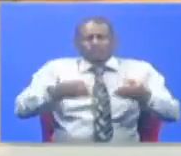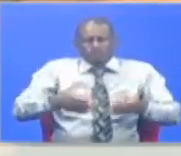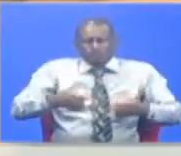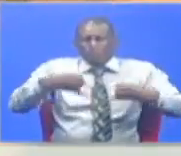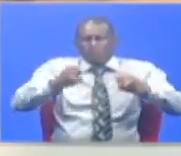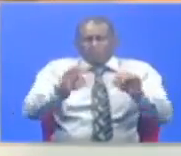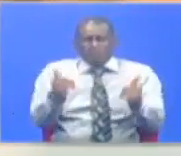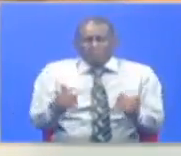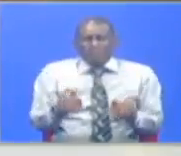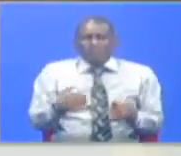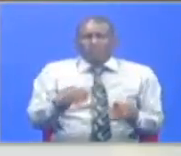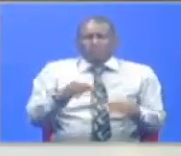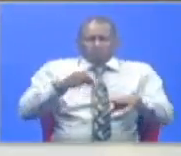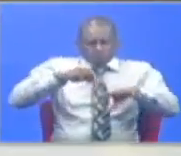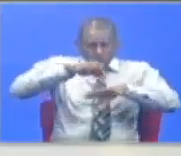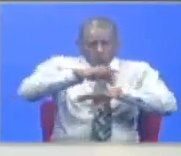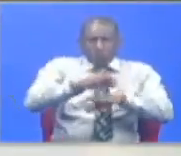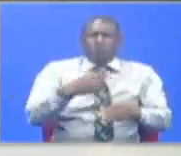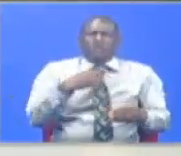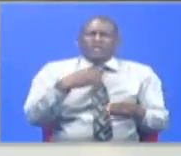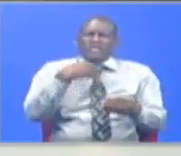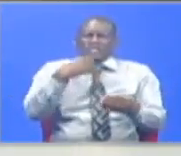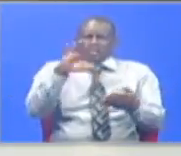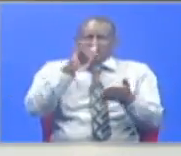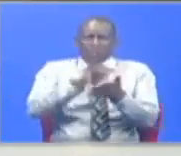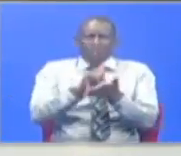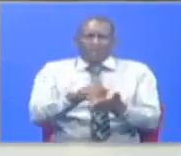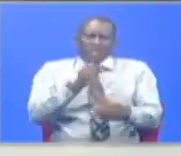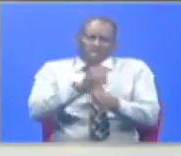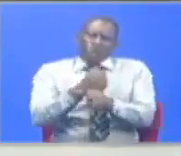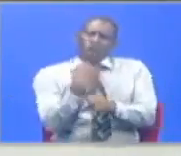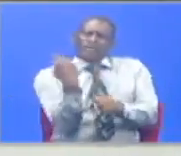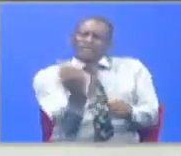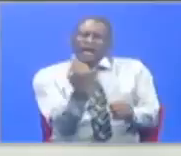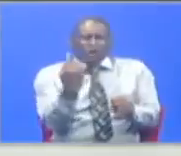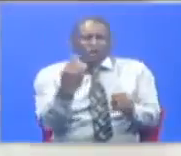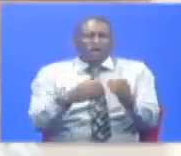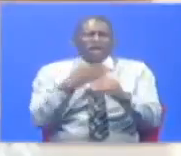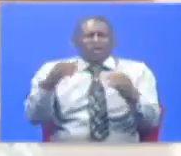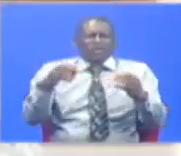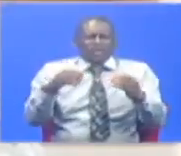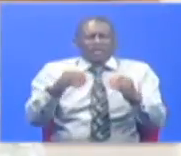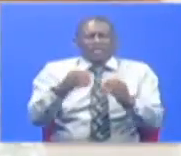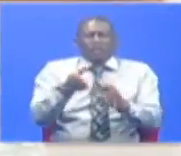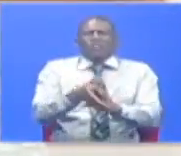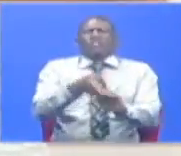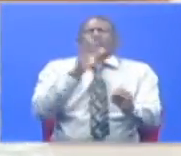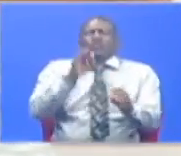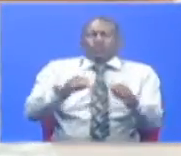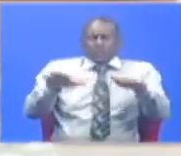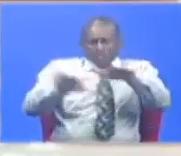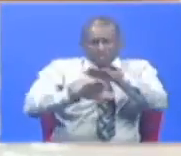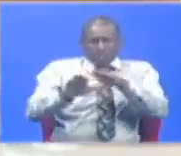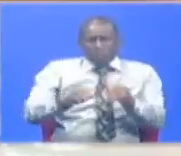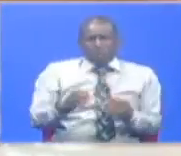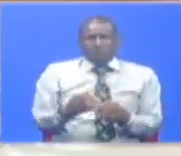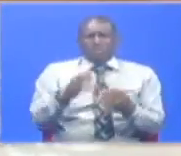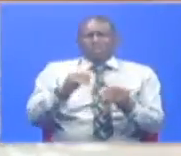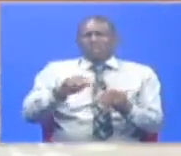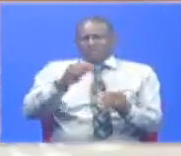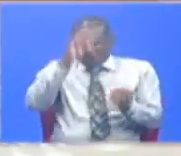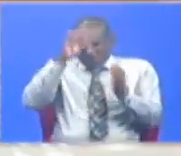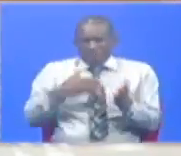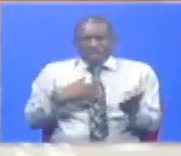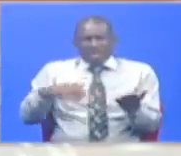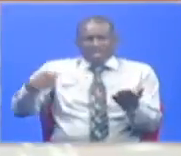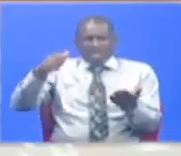running a one-man show at the county after he parted ways with his deputy, Polycarp Igathe. The governor had nominated Ann Kananu as his deputy, but